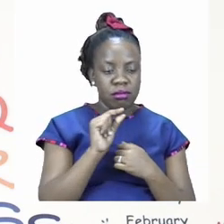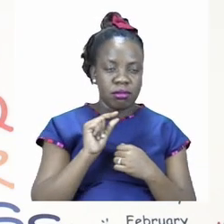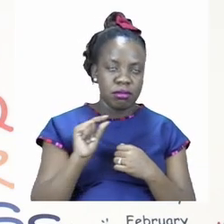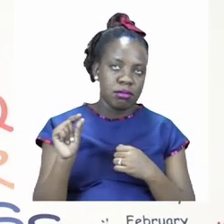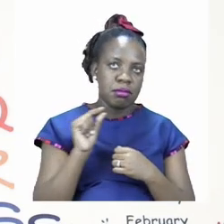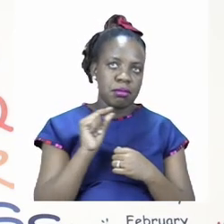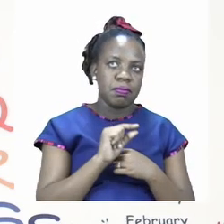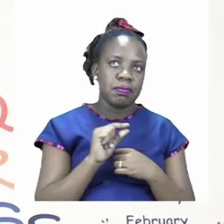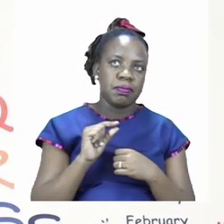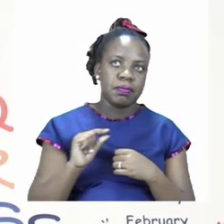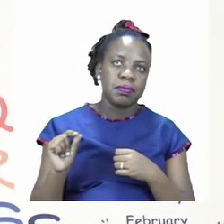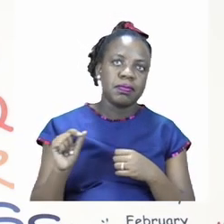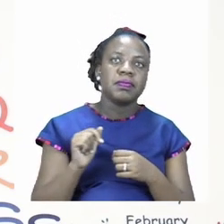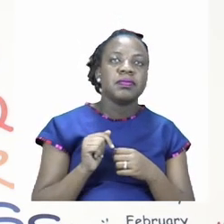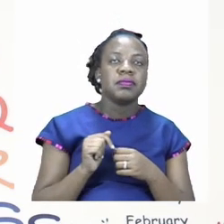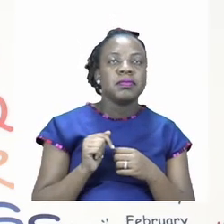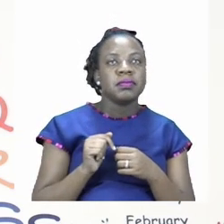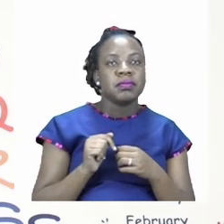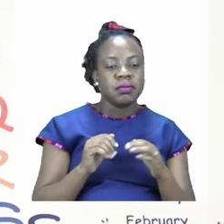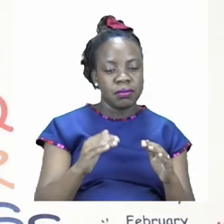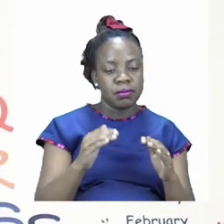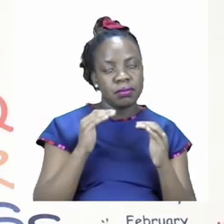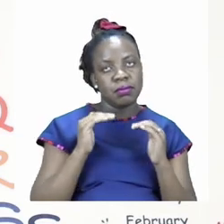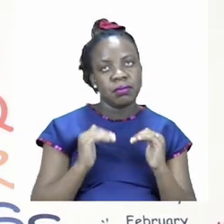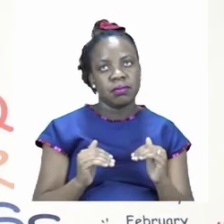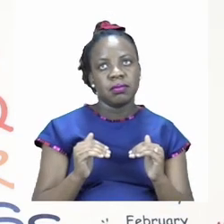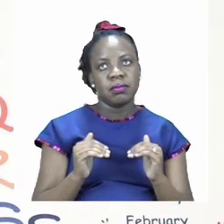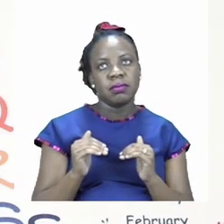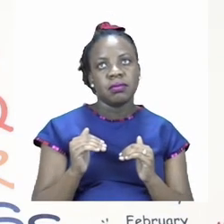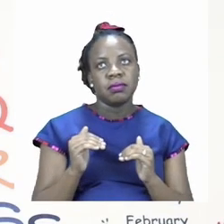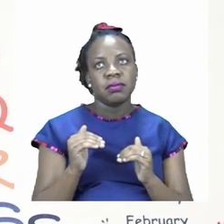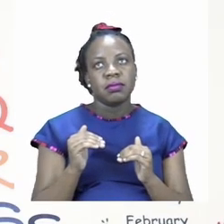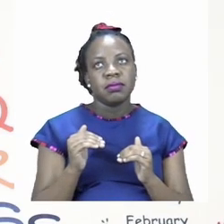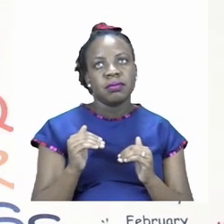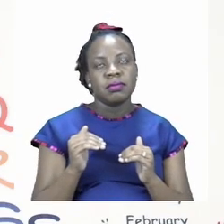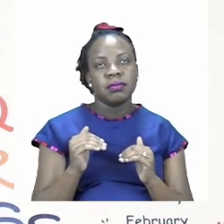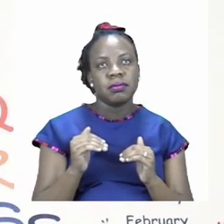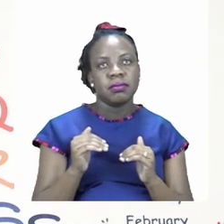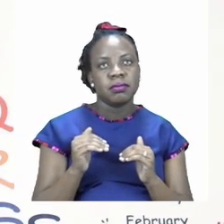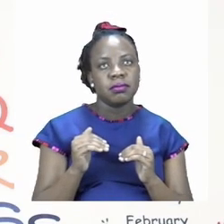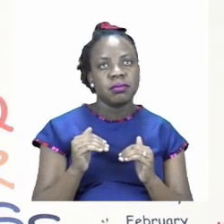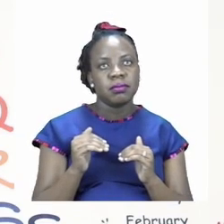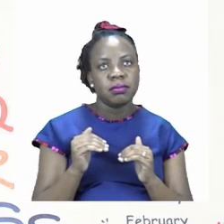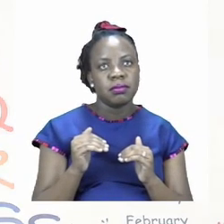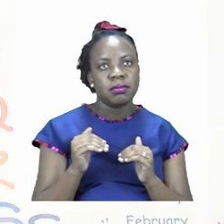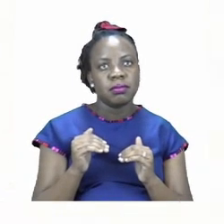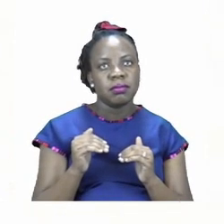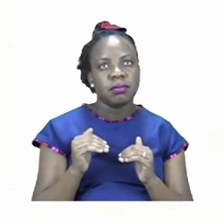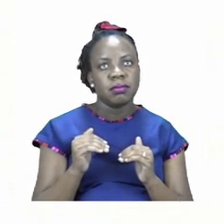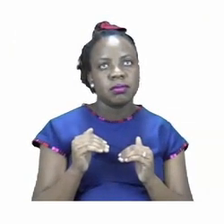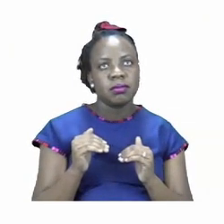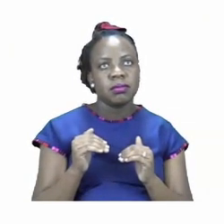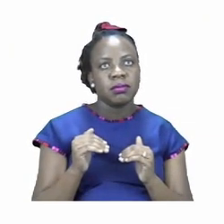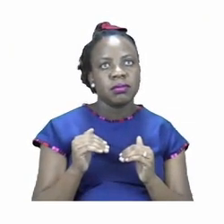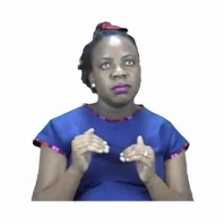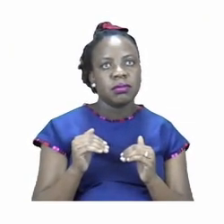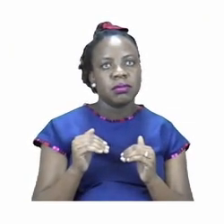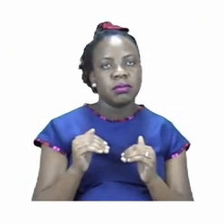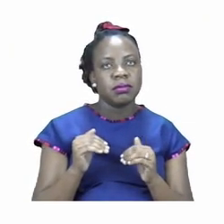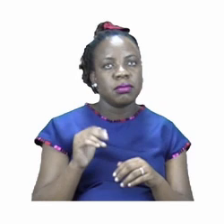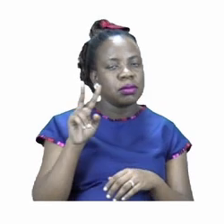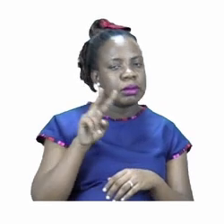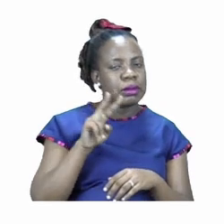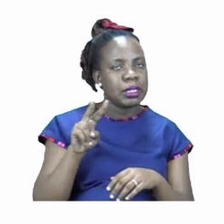exercise. Now, for the second part of the exercise, it's asking you to read the text of